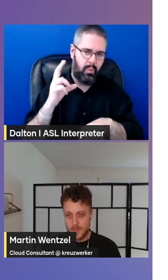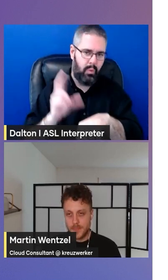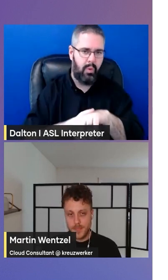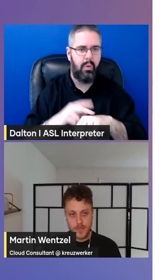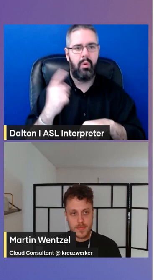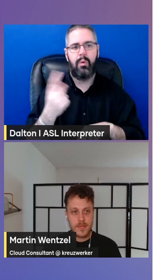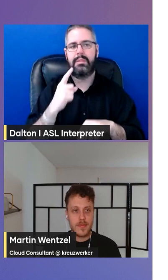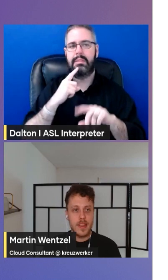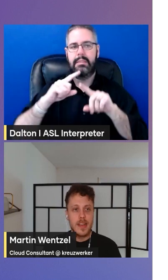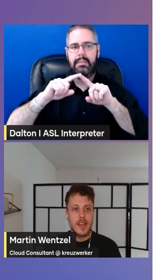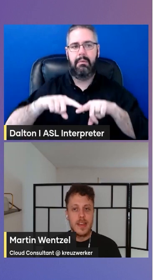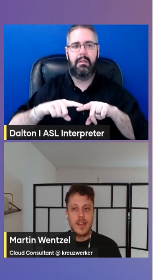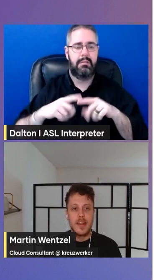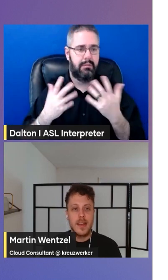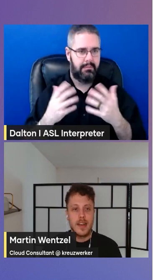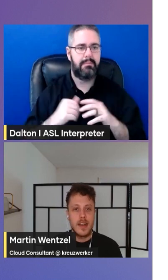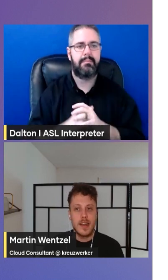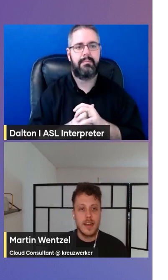depends.